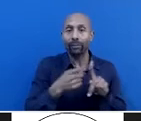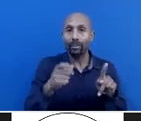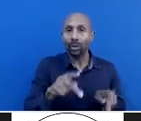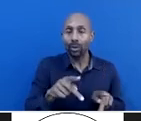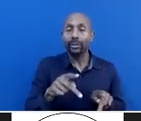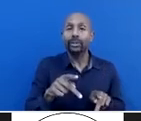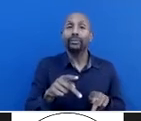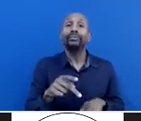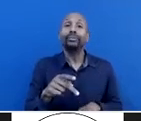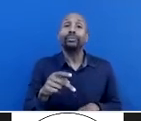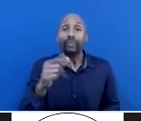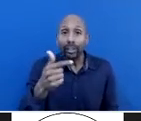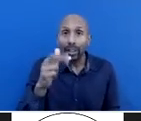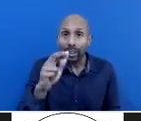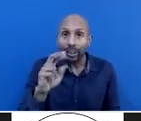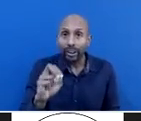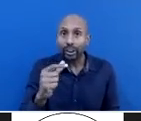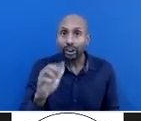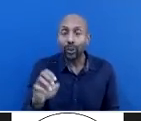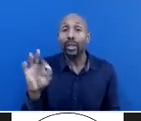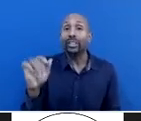that is. There's a reason why,